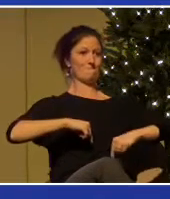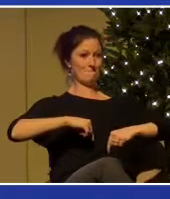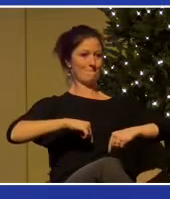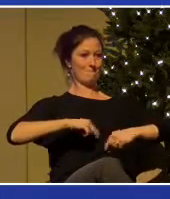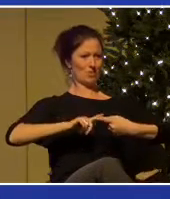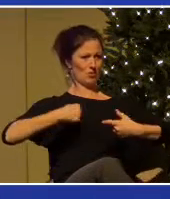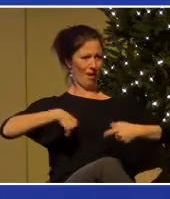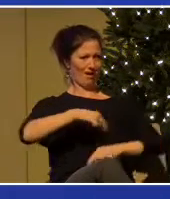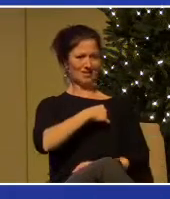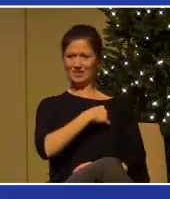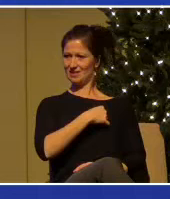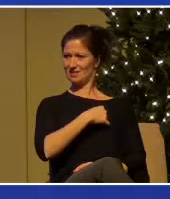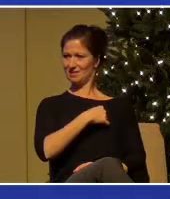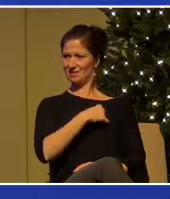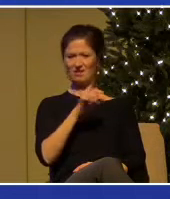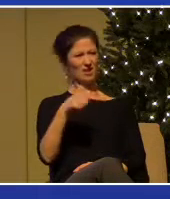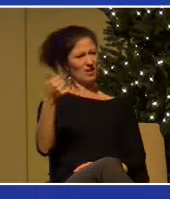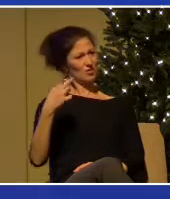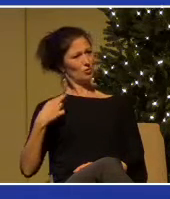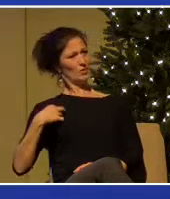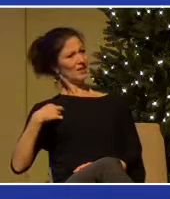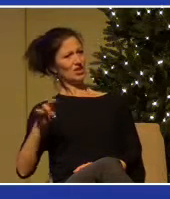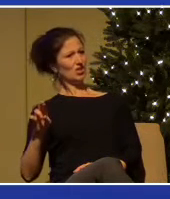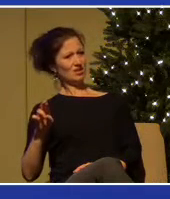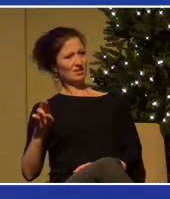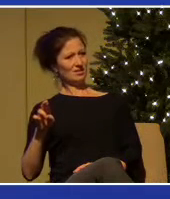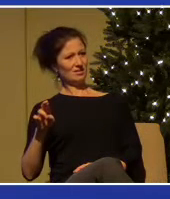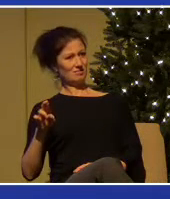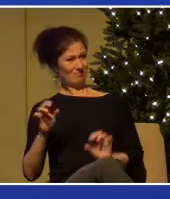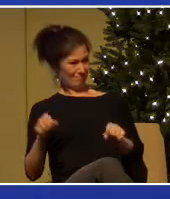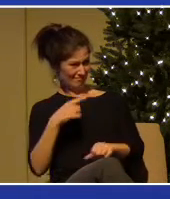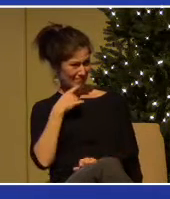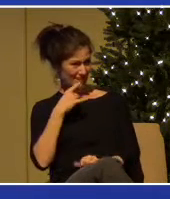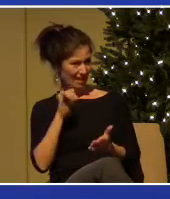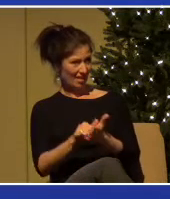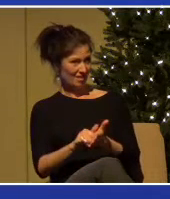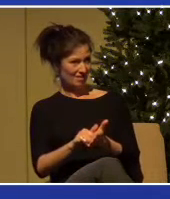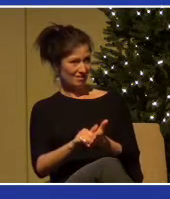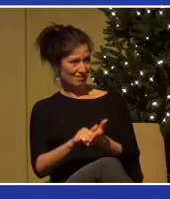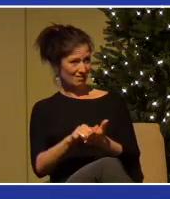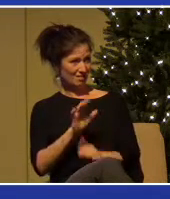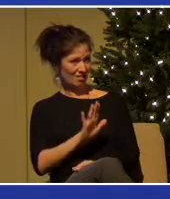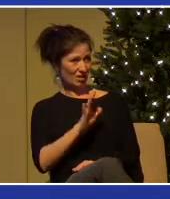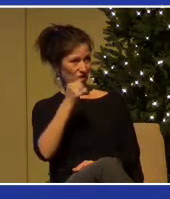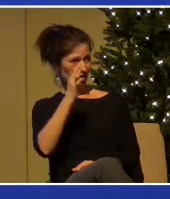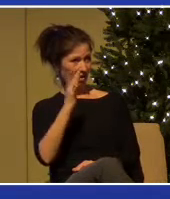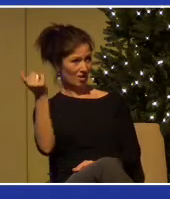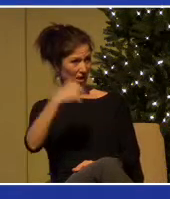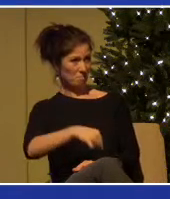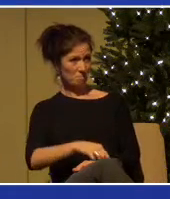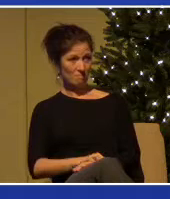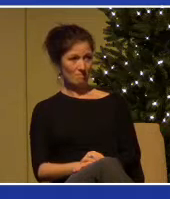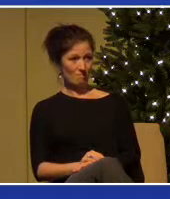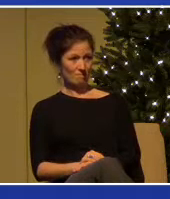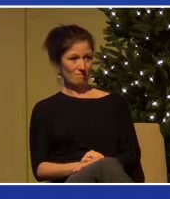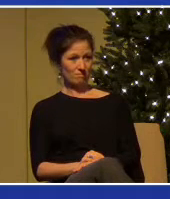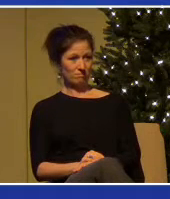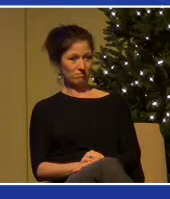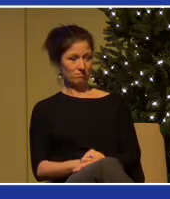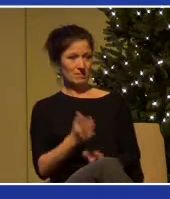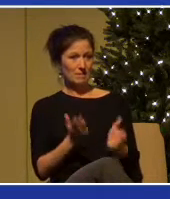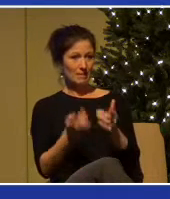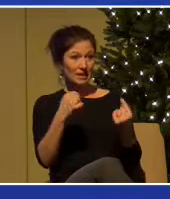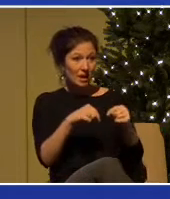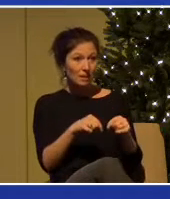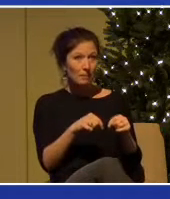I don't know of any other religion that would say that their God comes like that. Their gods may come and hide